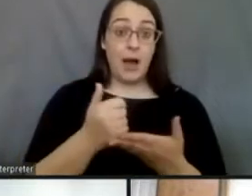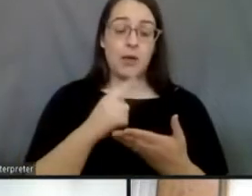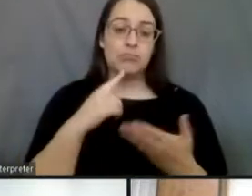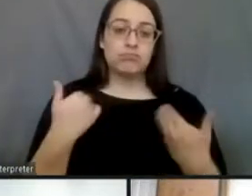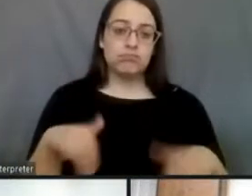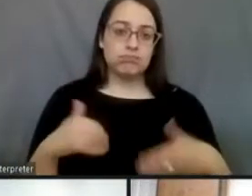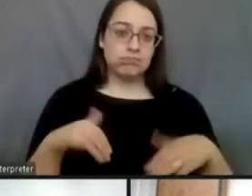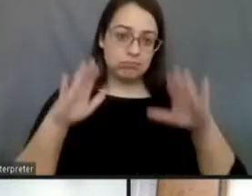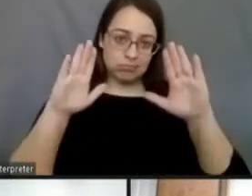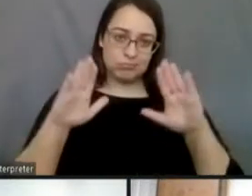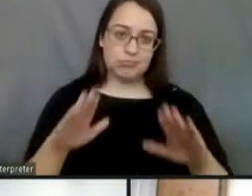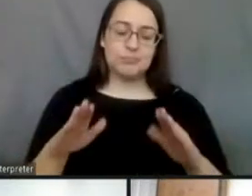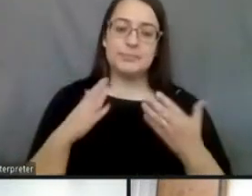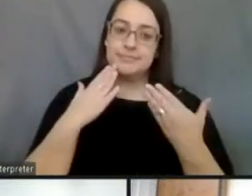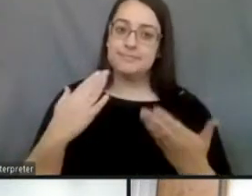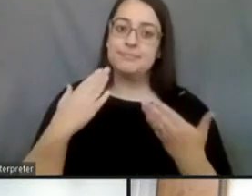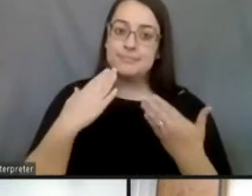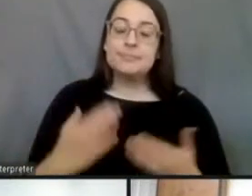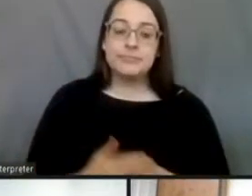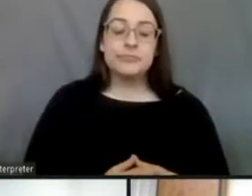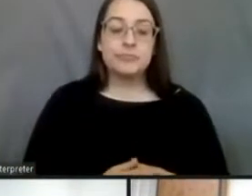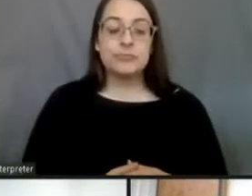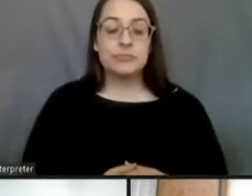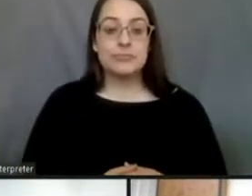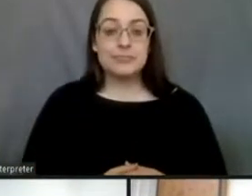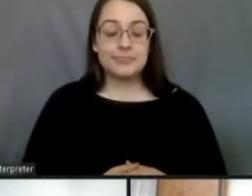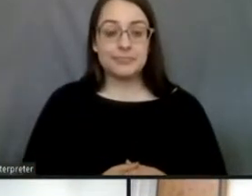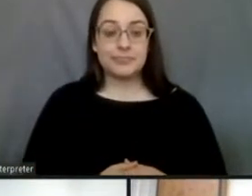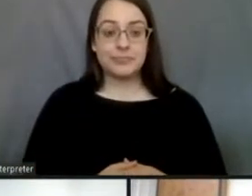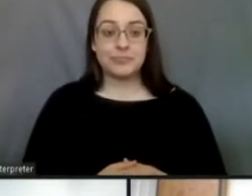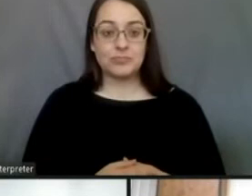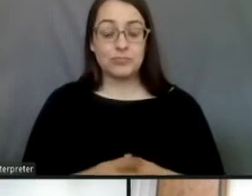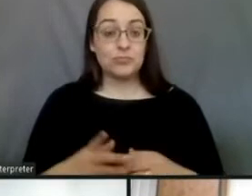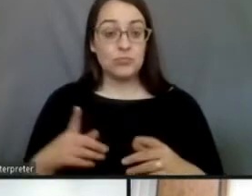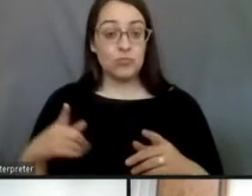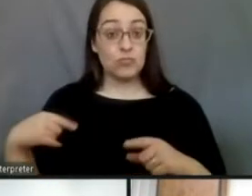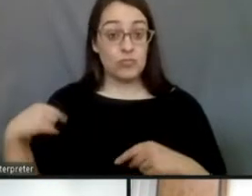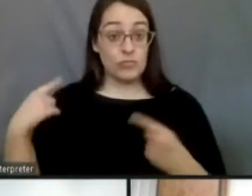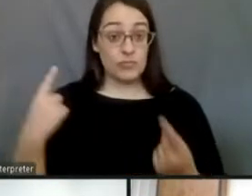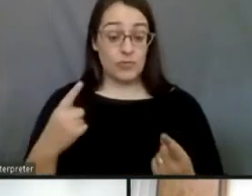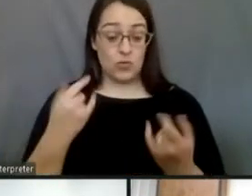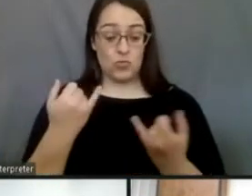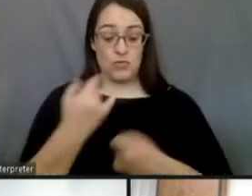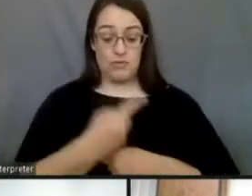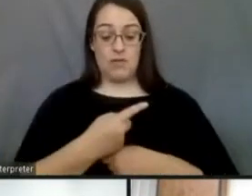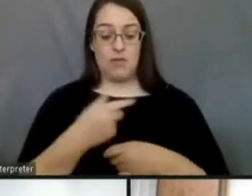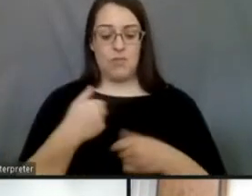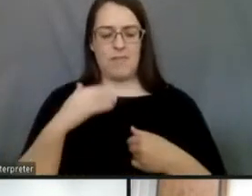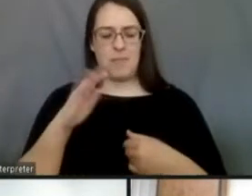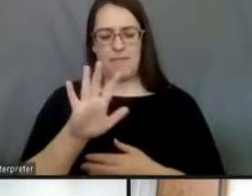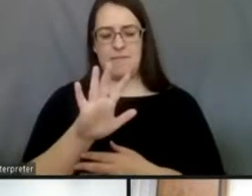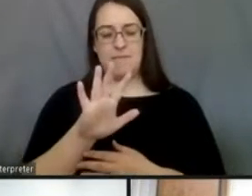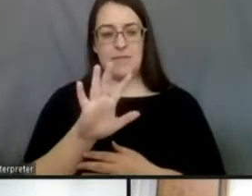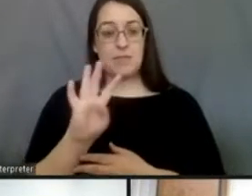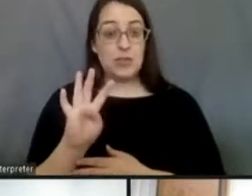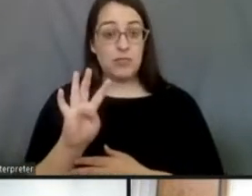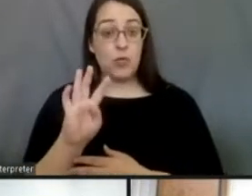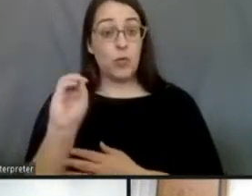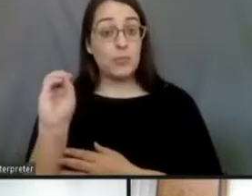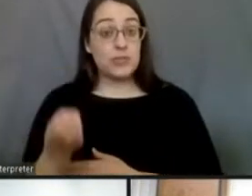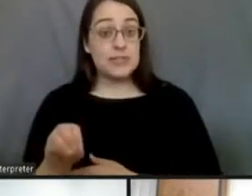received and we're very grateful for. To date, we have about 54% of our employees that have been